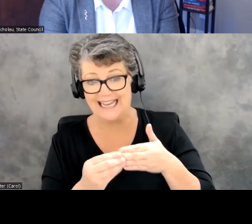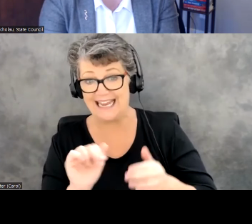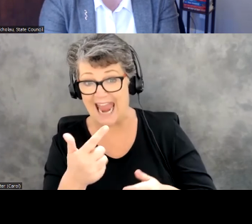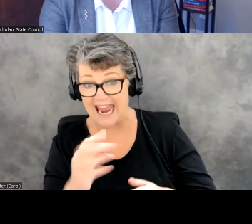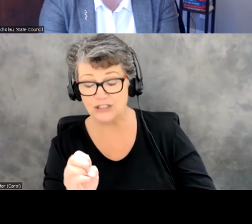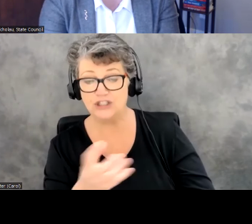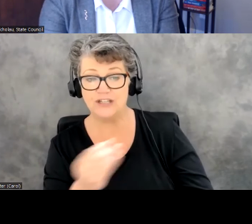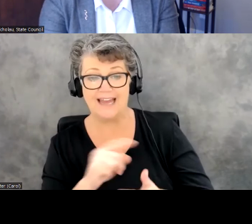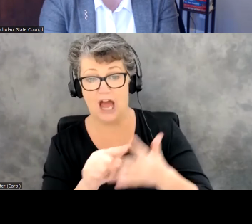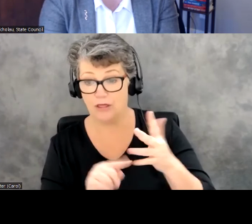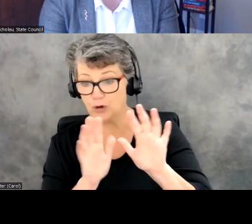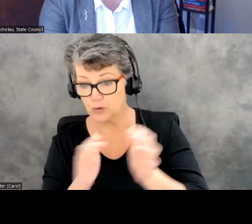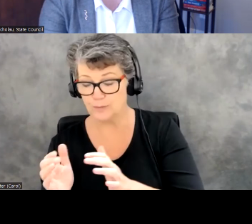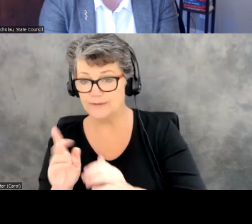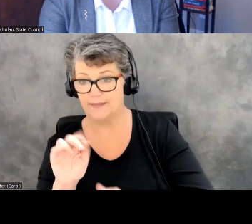this bill.